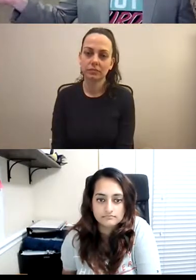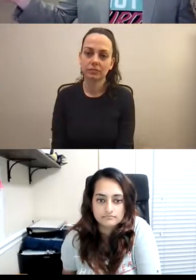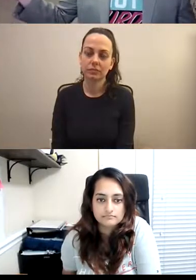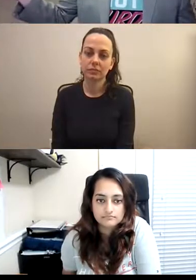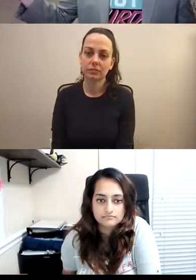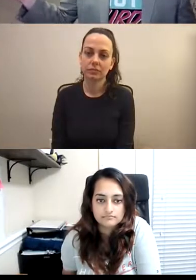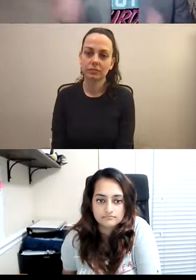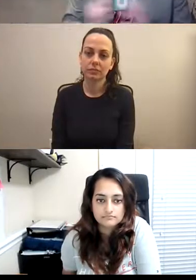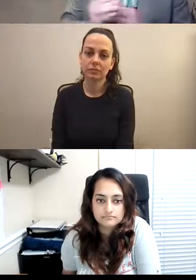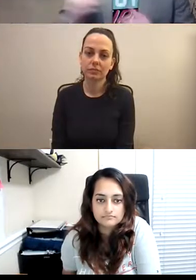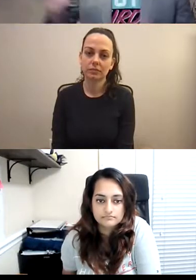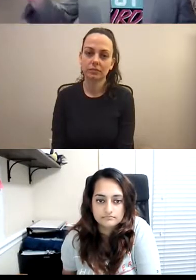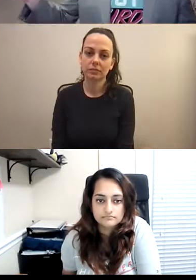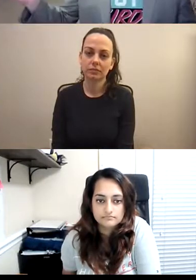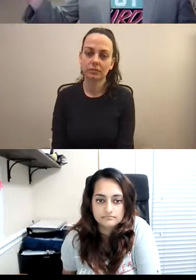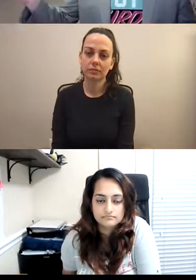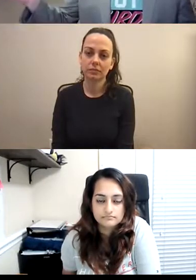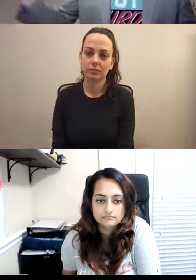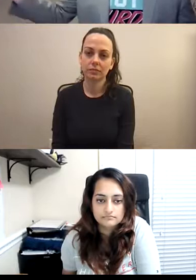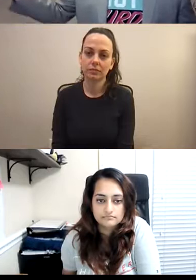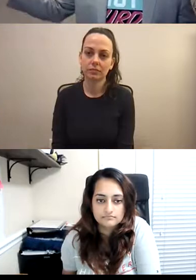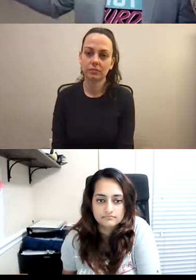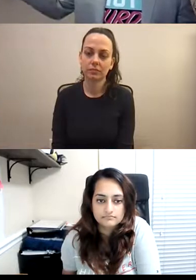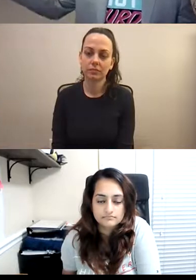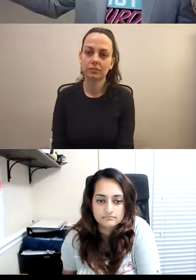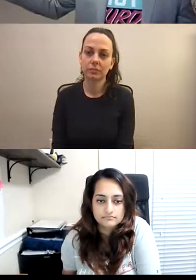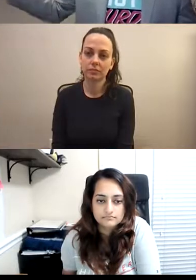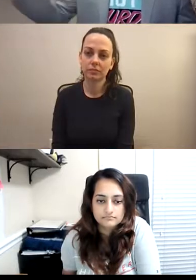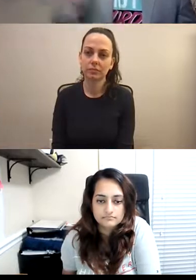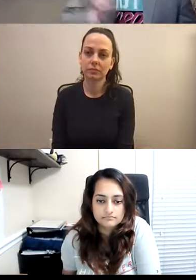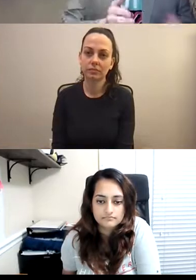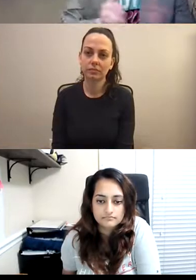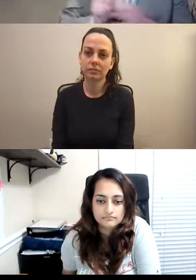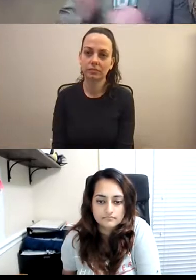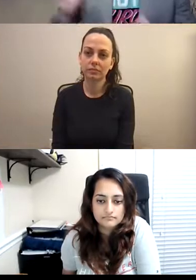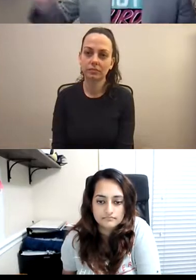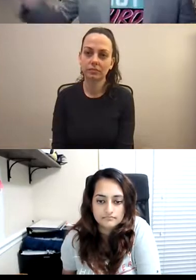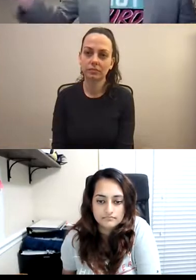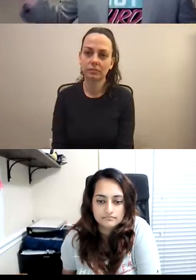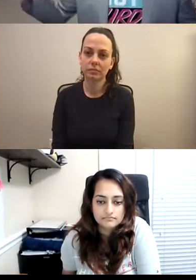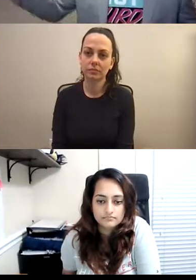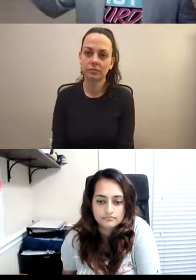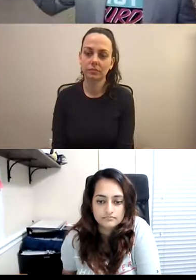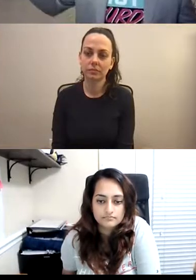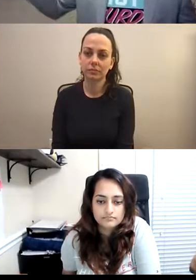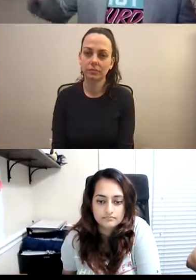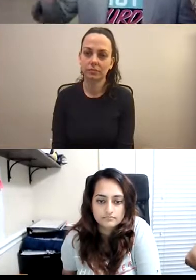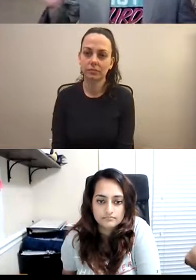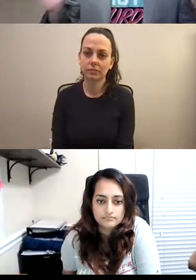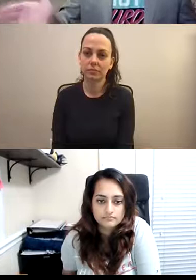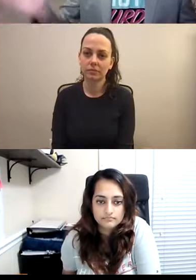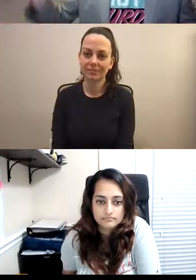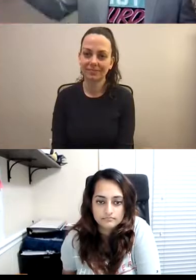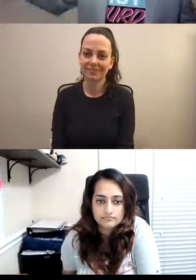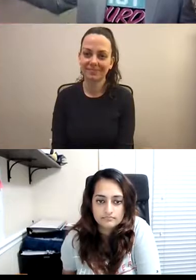said is crucial. And it's like, let's get him to write all of our profiles